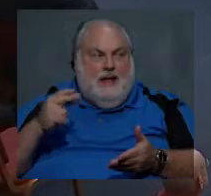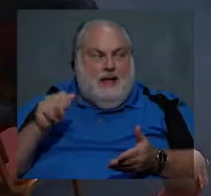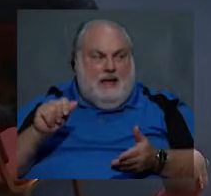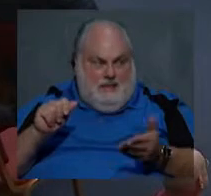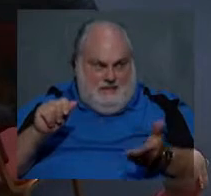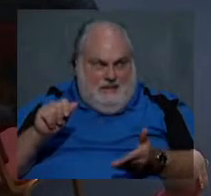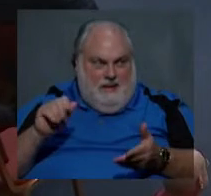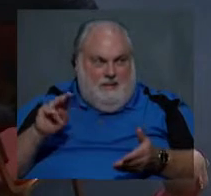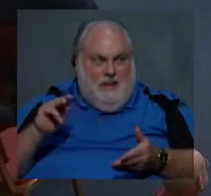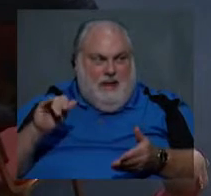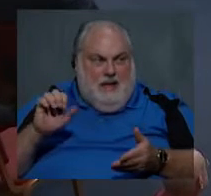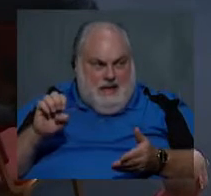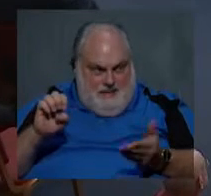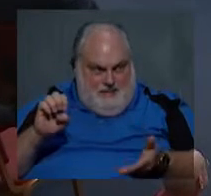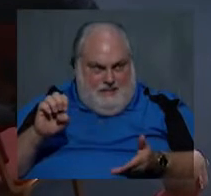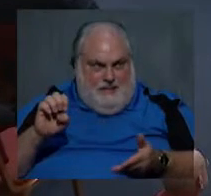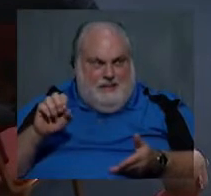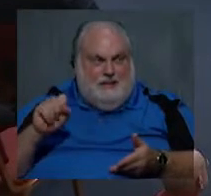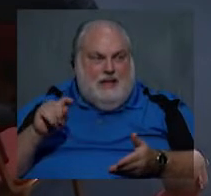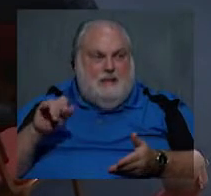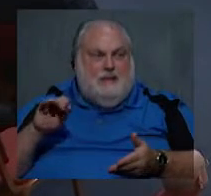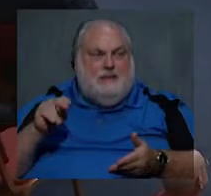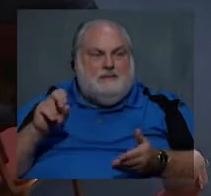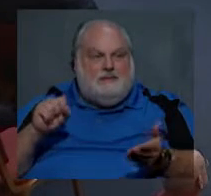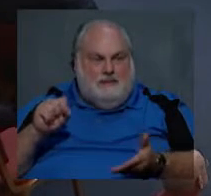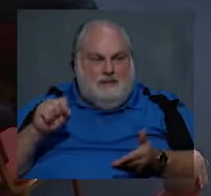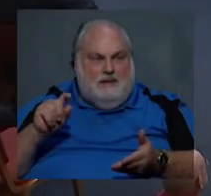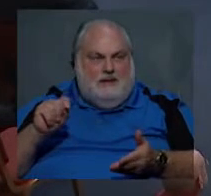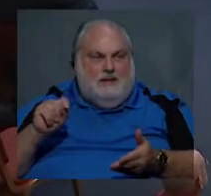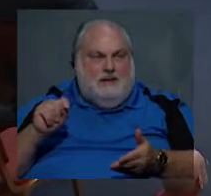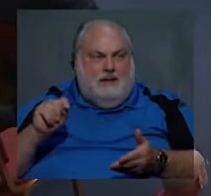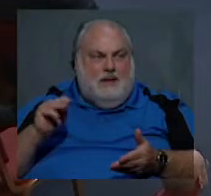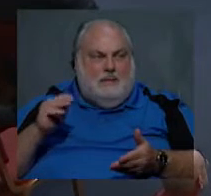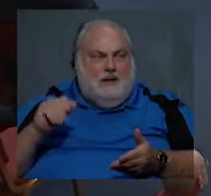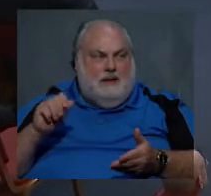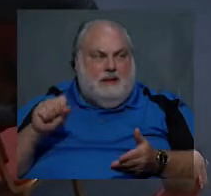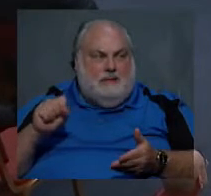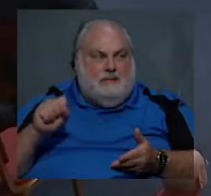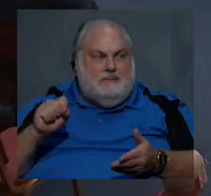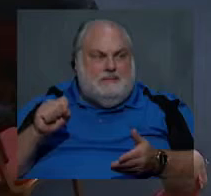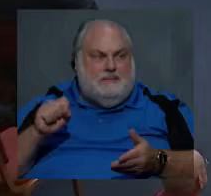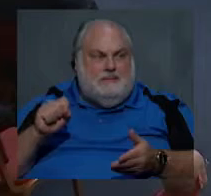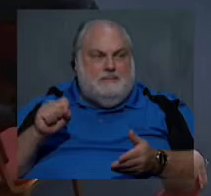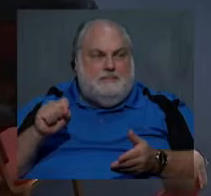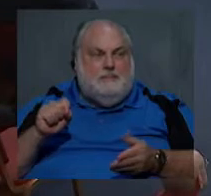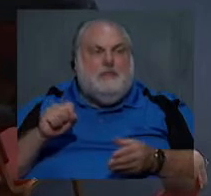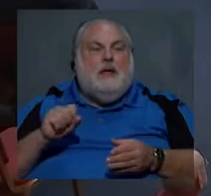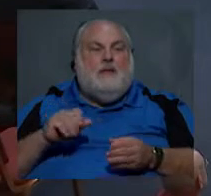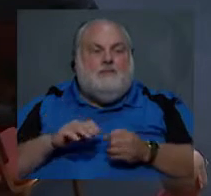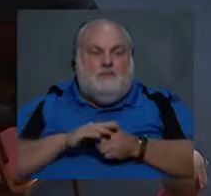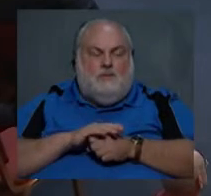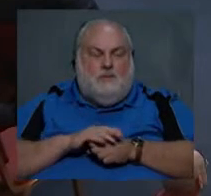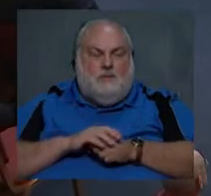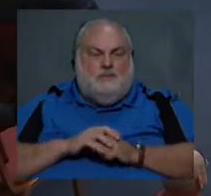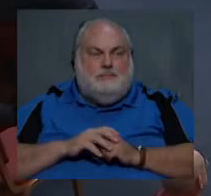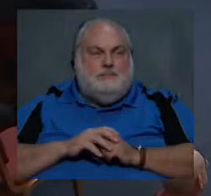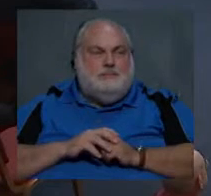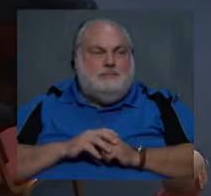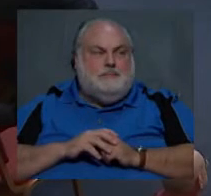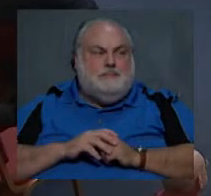Here. Commissioner May. Here. Commissioner Stebbins. Here. Commissioner Thomas. You have 10 members present. You do have a quorum.